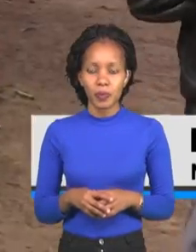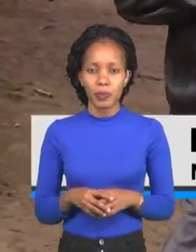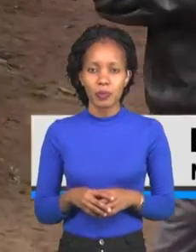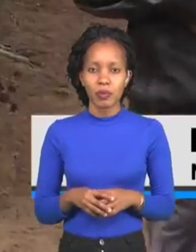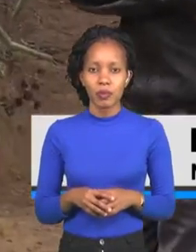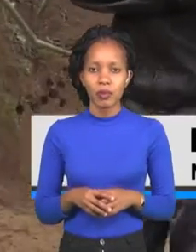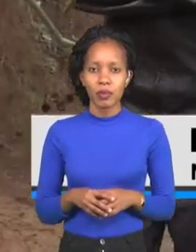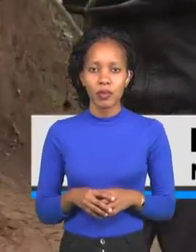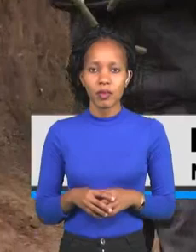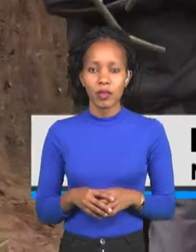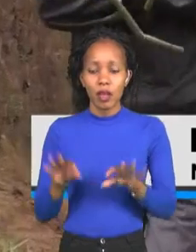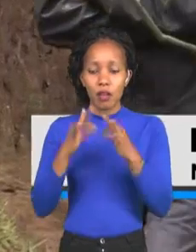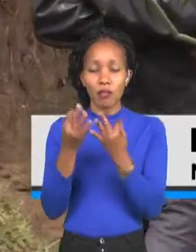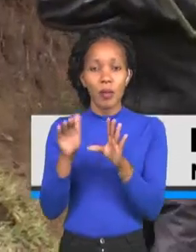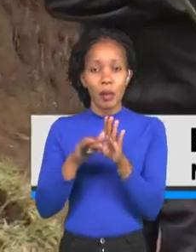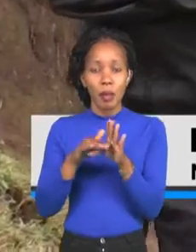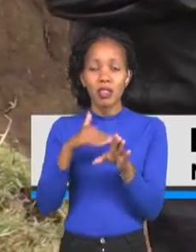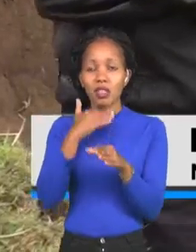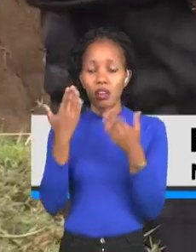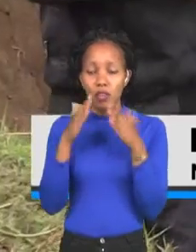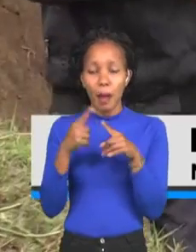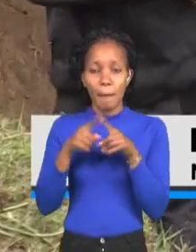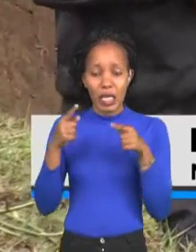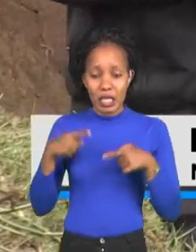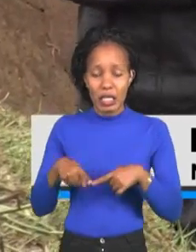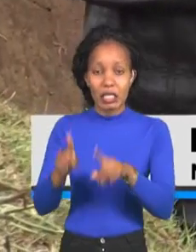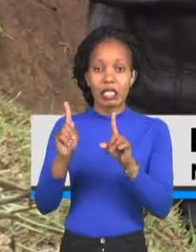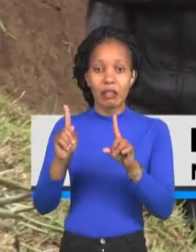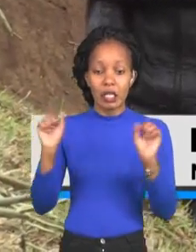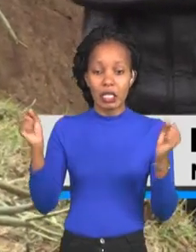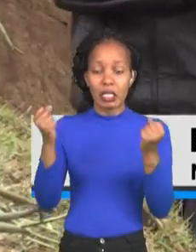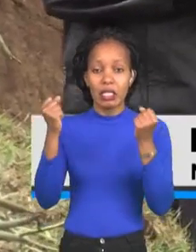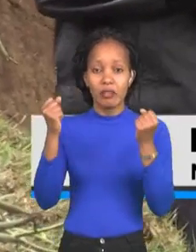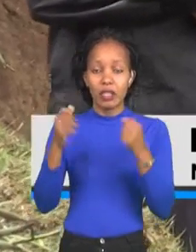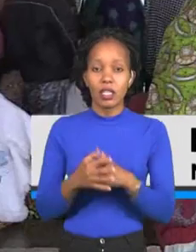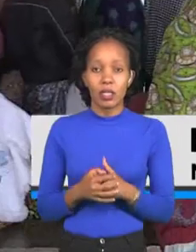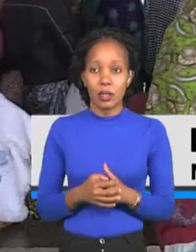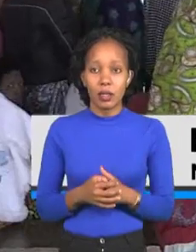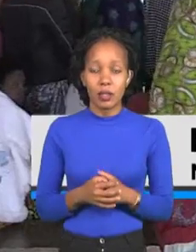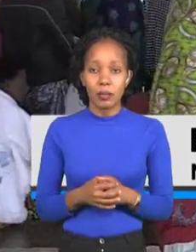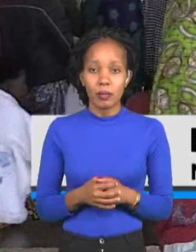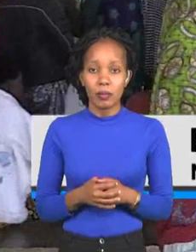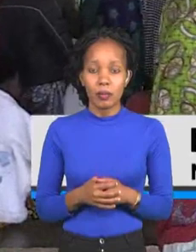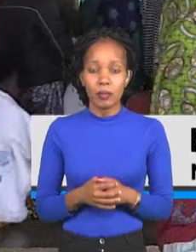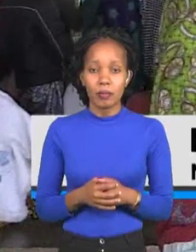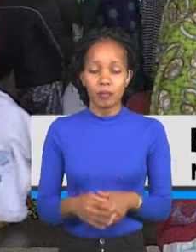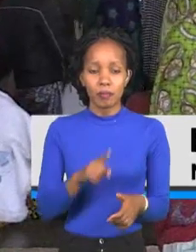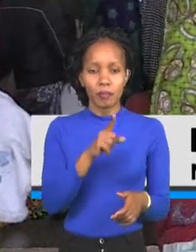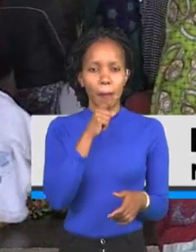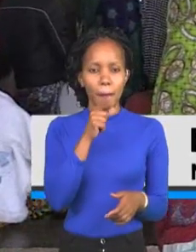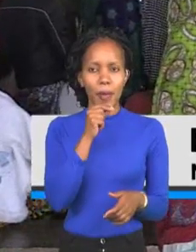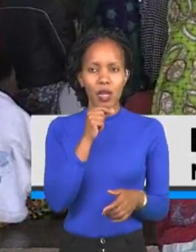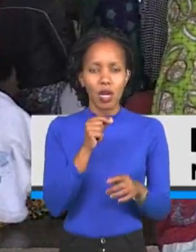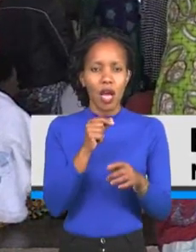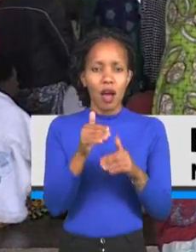He lost most of his relatives in the bloodshed, though he himself miraculously escaped death. Tomar felt his calling after